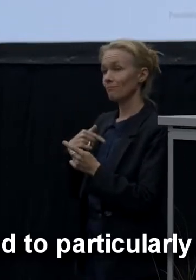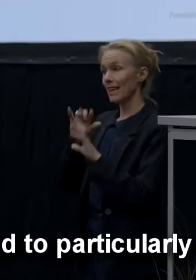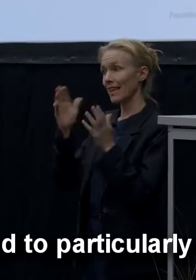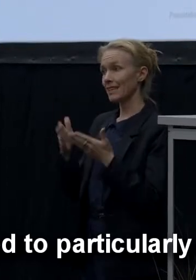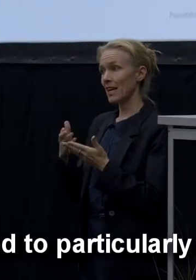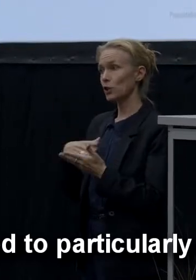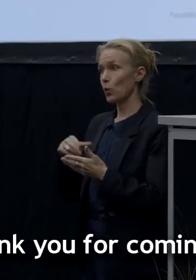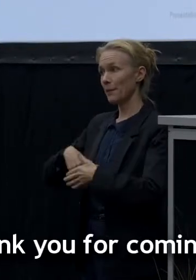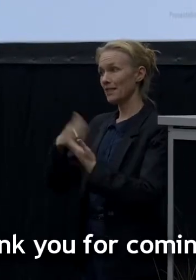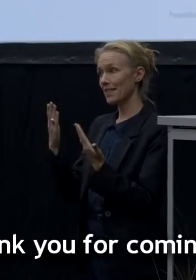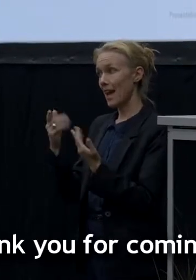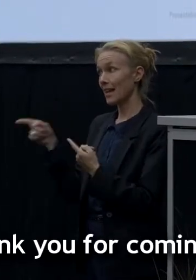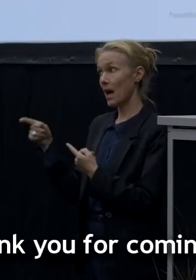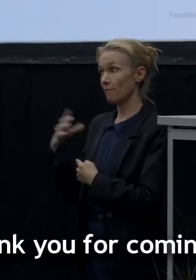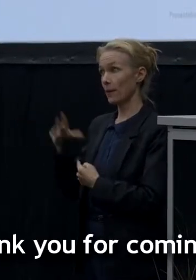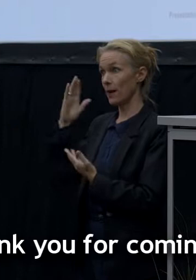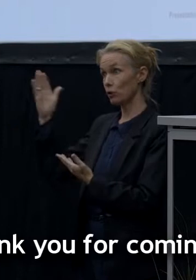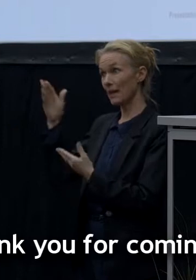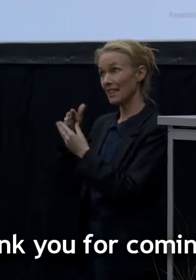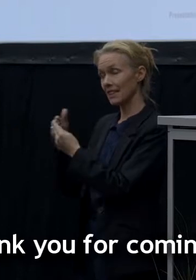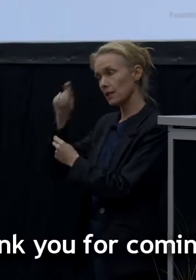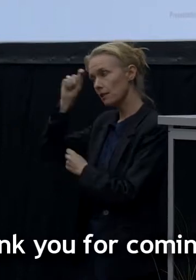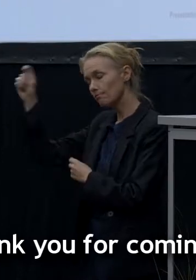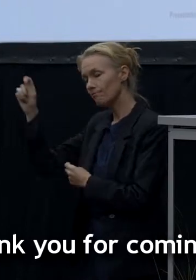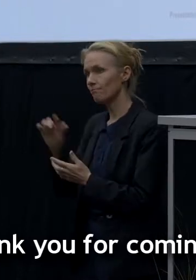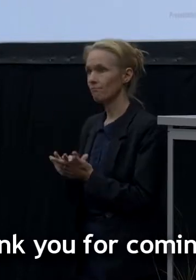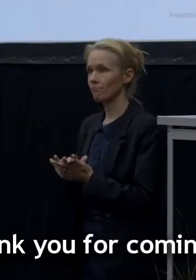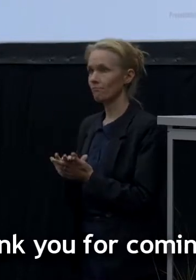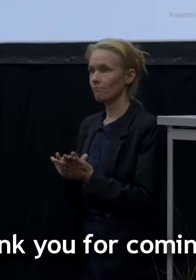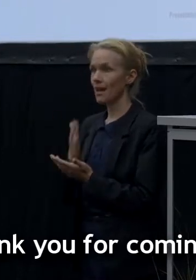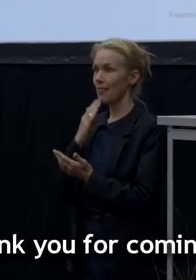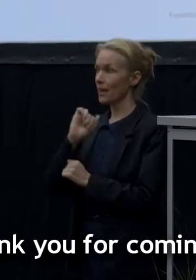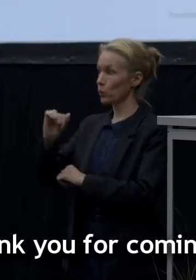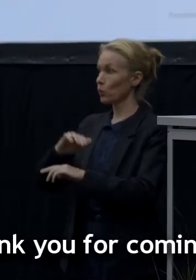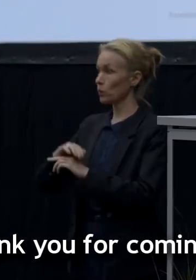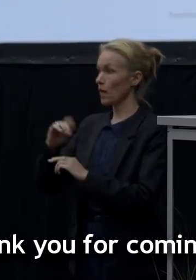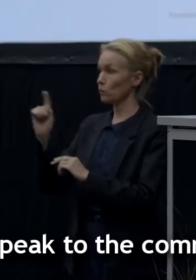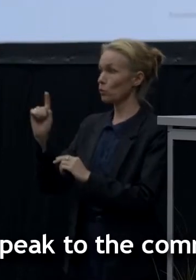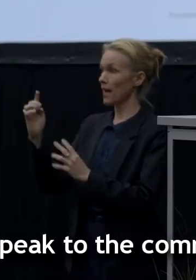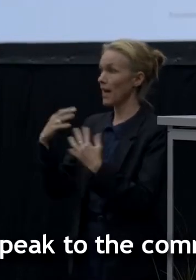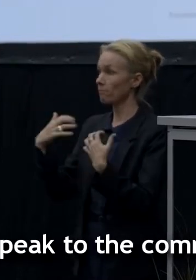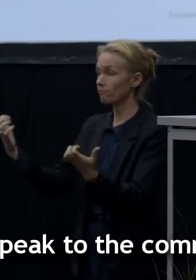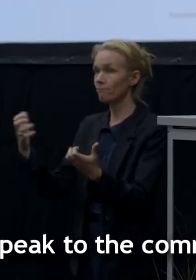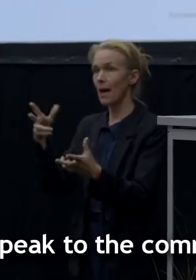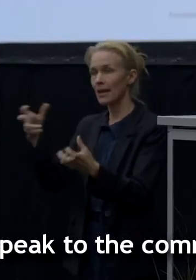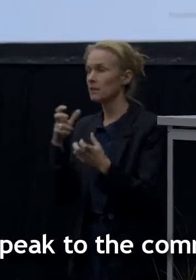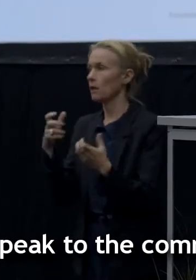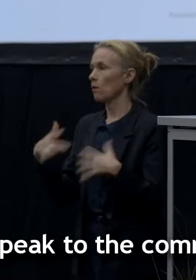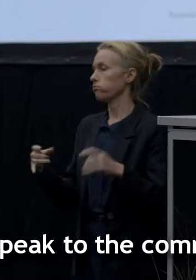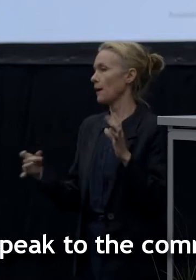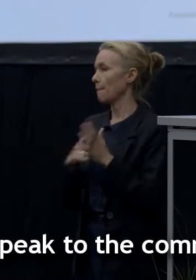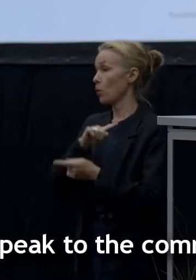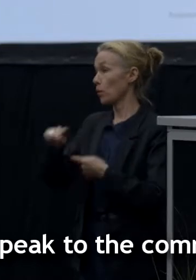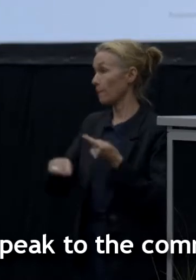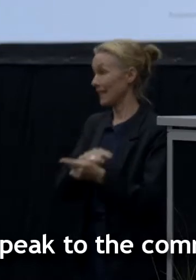leaders. Thank you for coming to listen. This is such an important kaupapa. I'm here to speak to the community-led